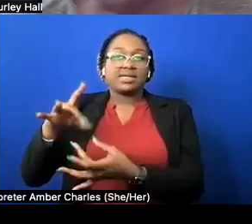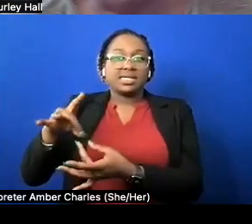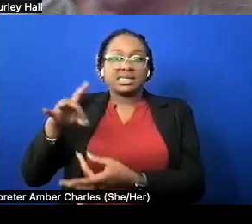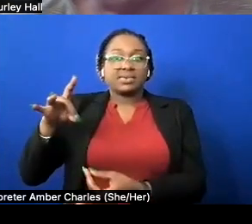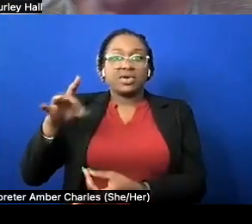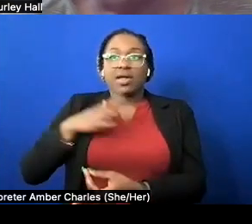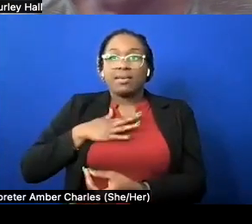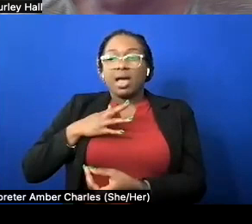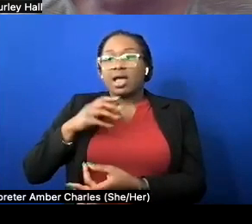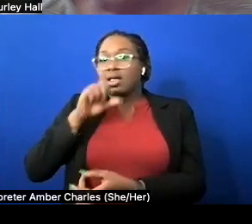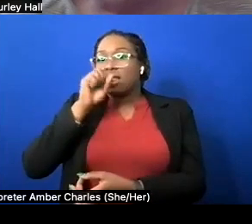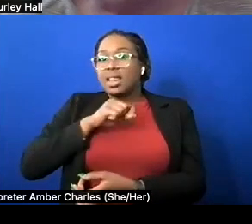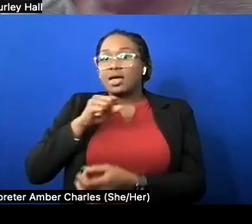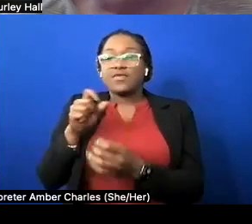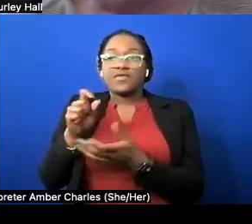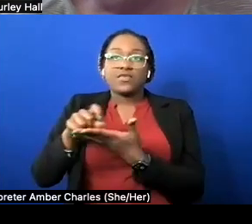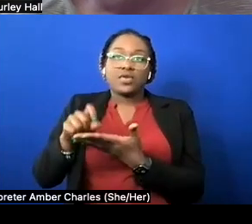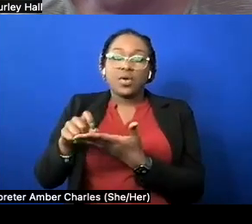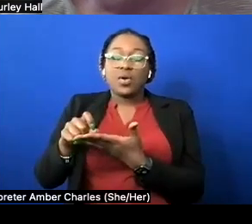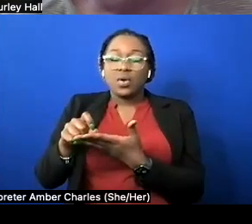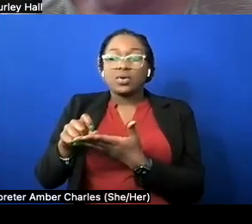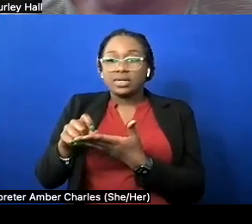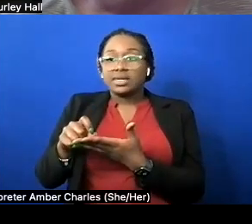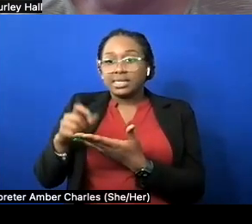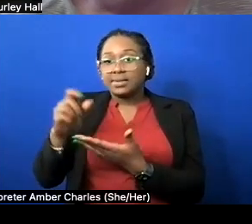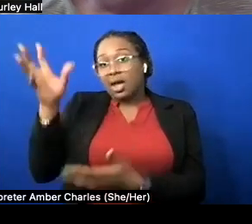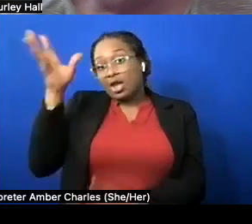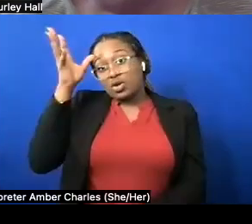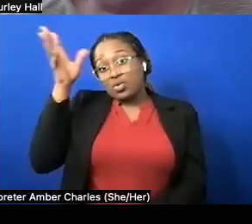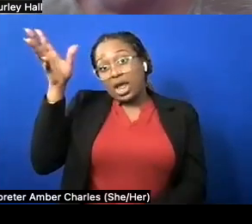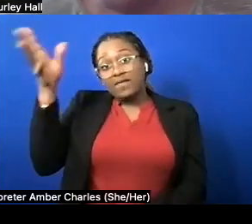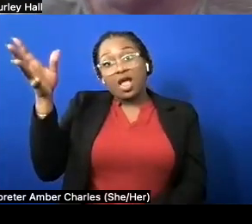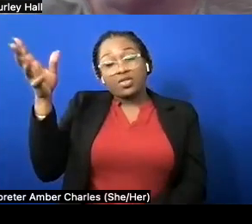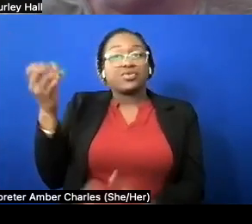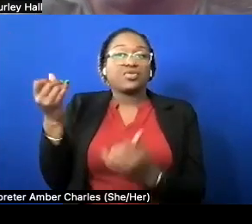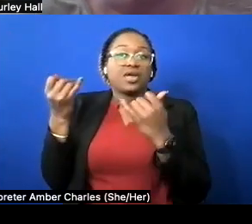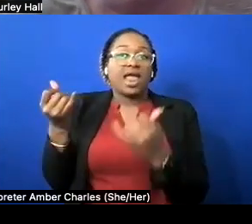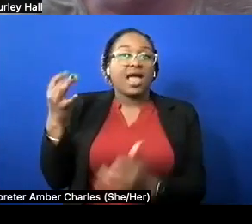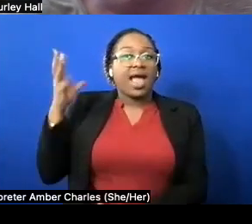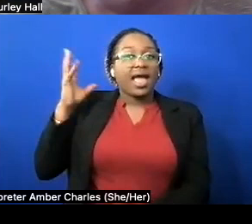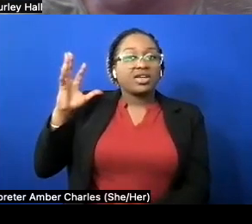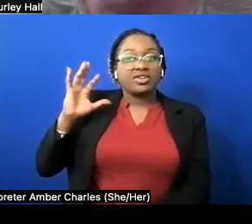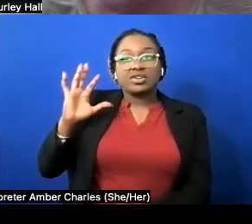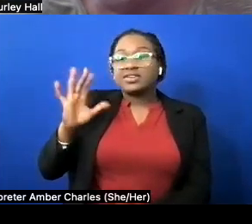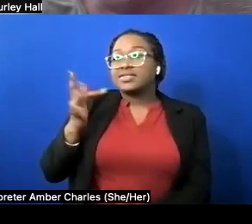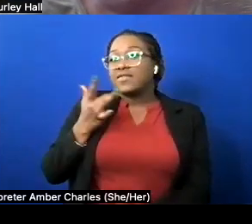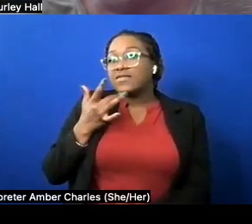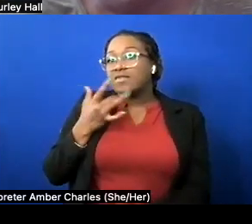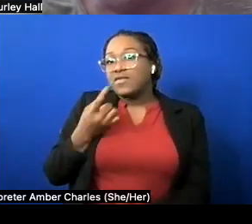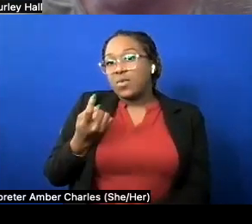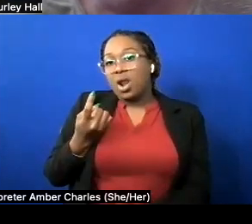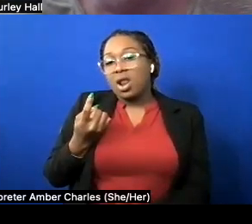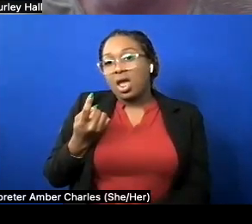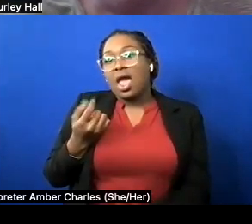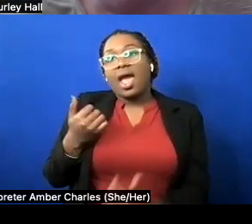read to you earlier, was my grandfather's, now an ancestor, his favorite one, and how